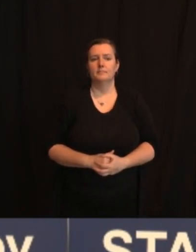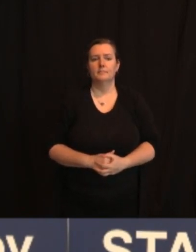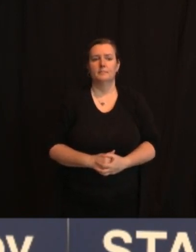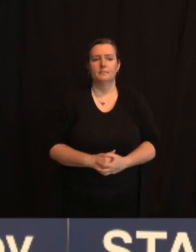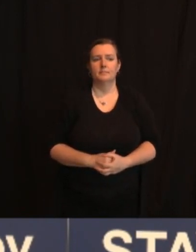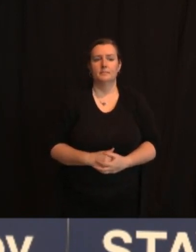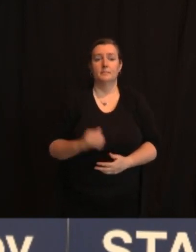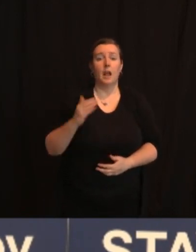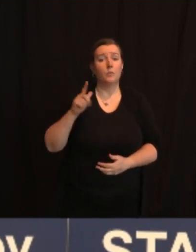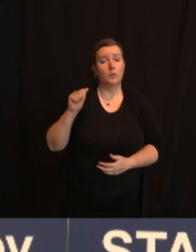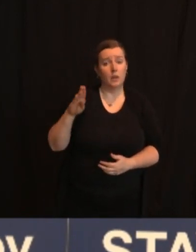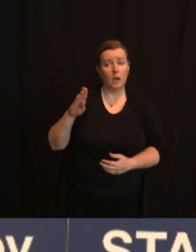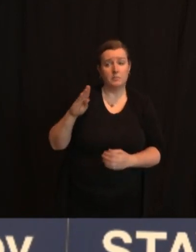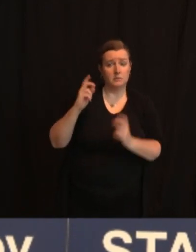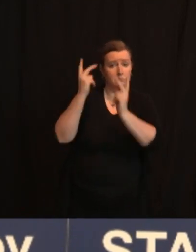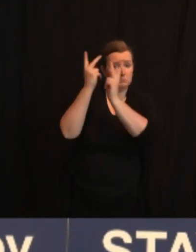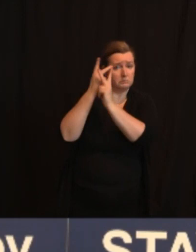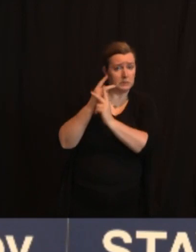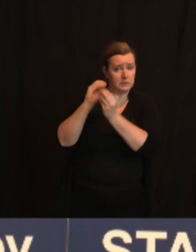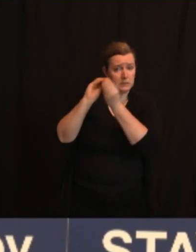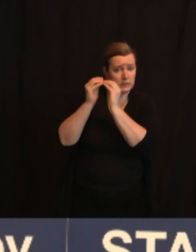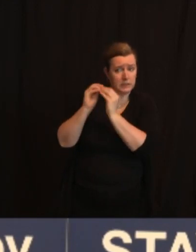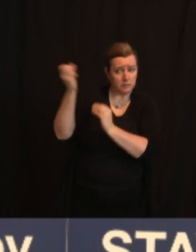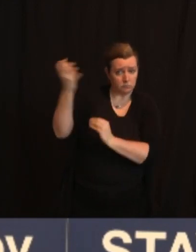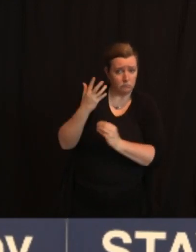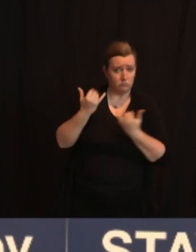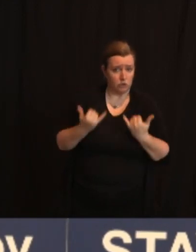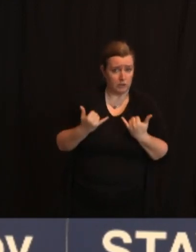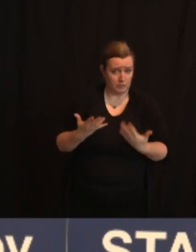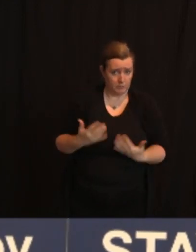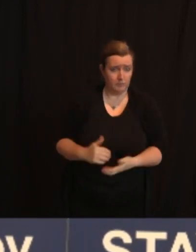us COVID-19 results,